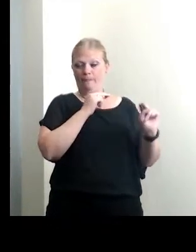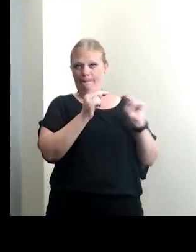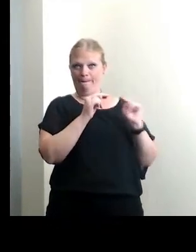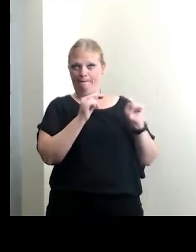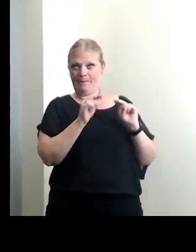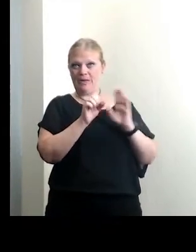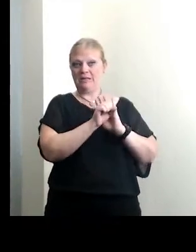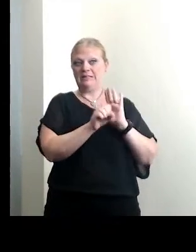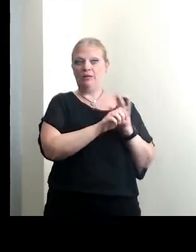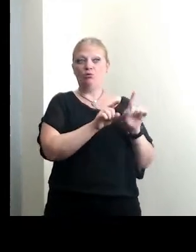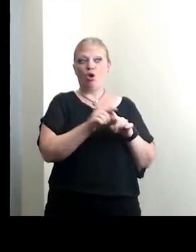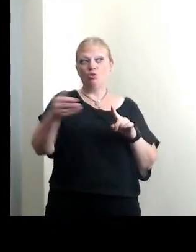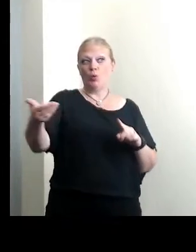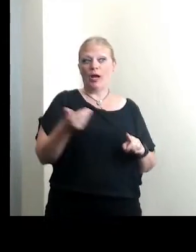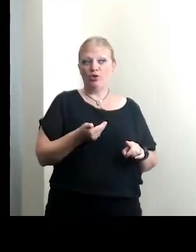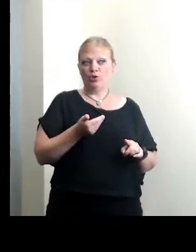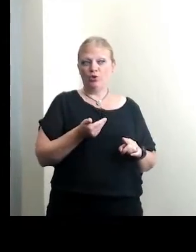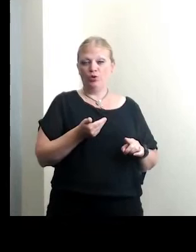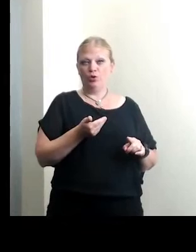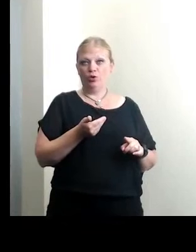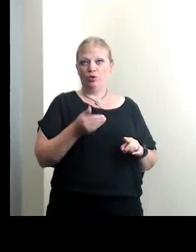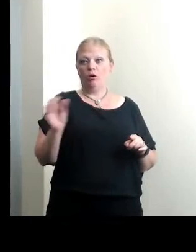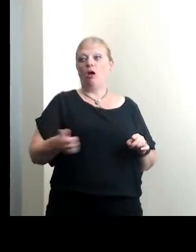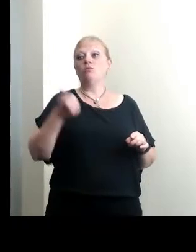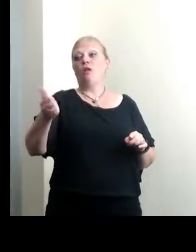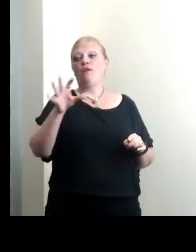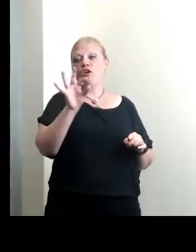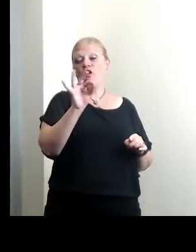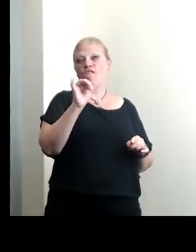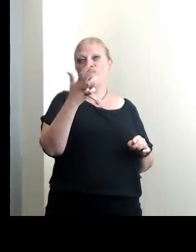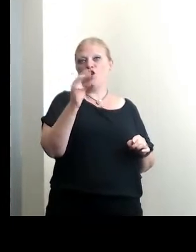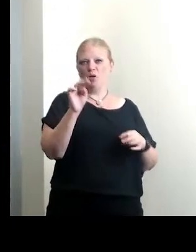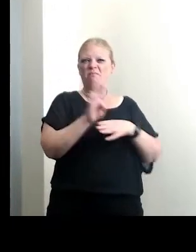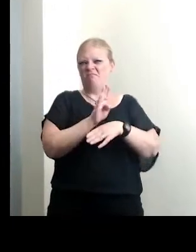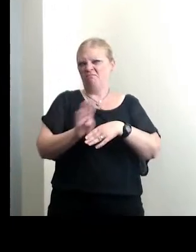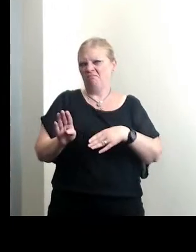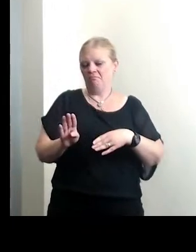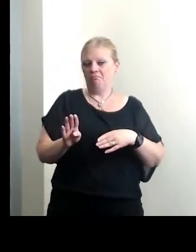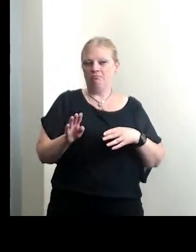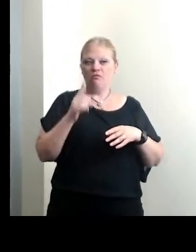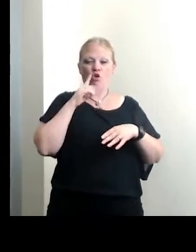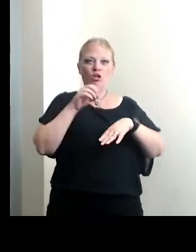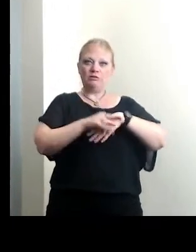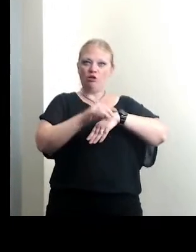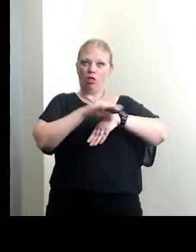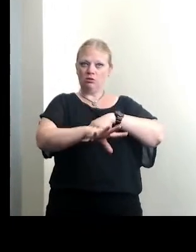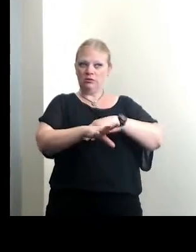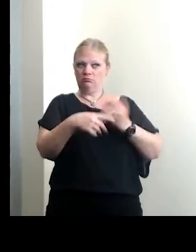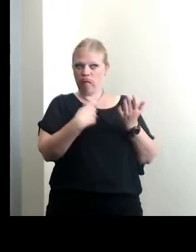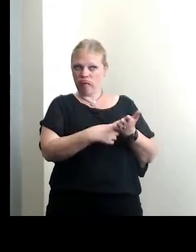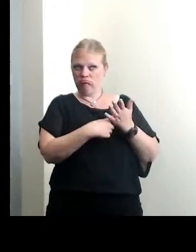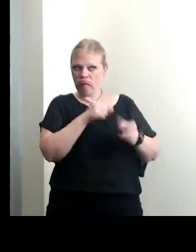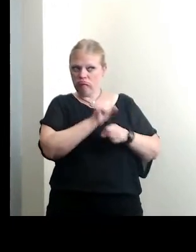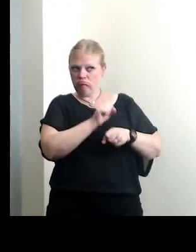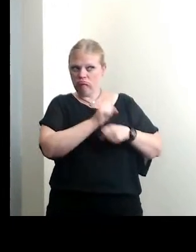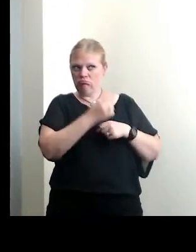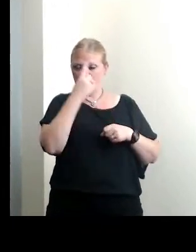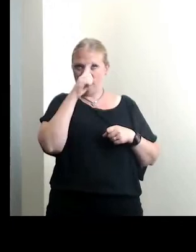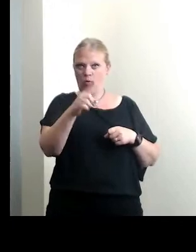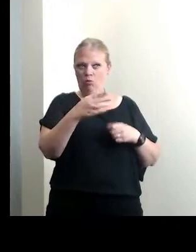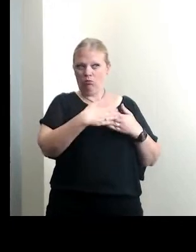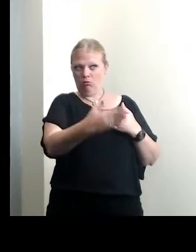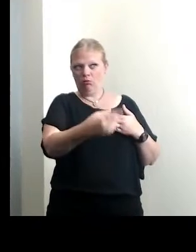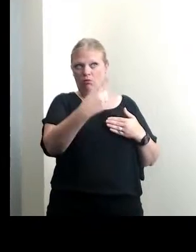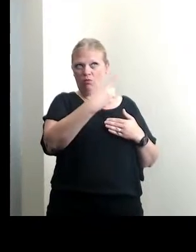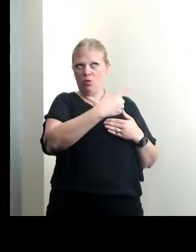has also hired another firm to do consulting work for the next year and a half or